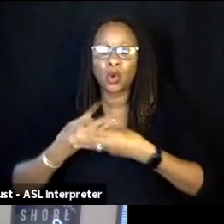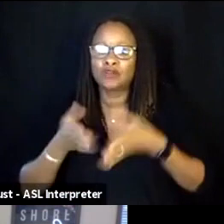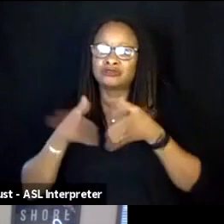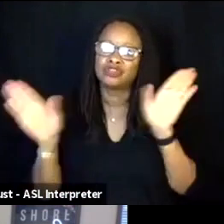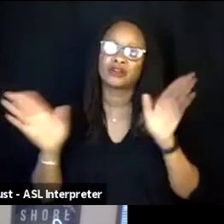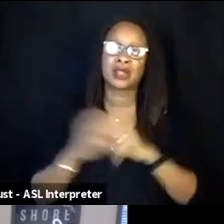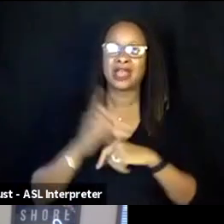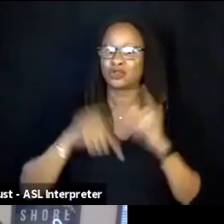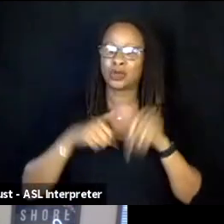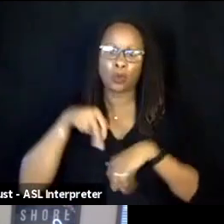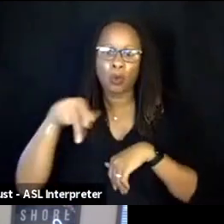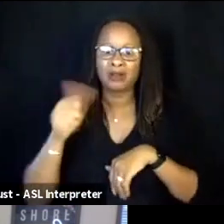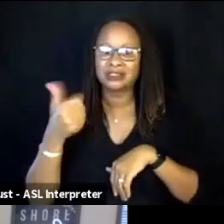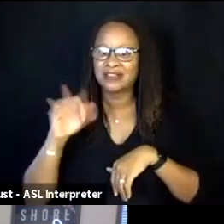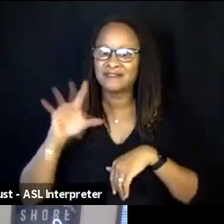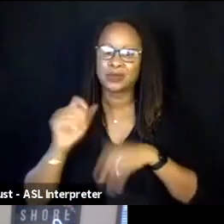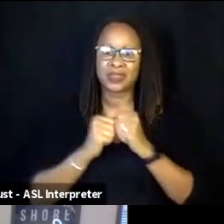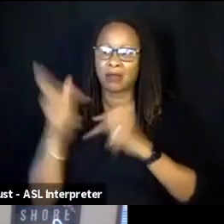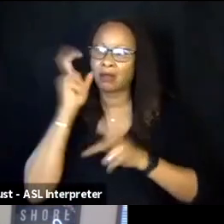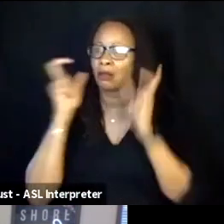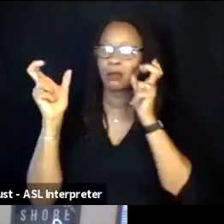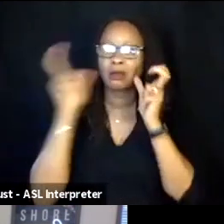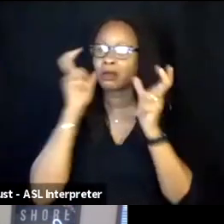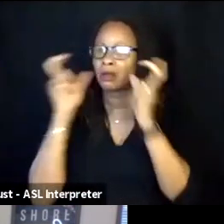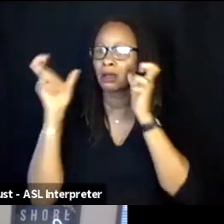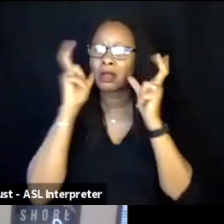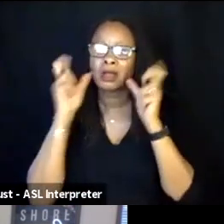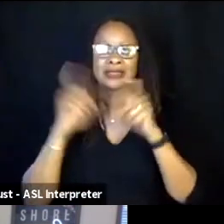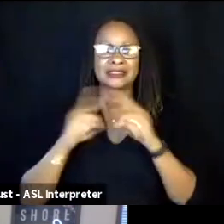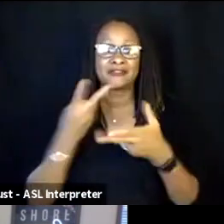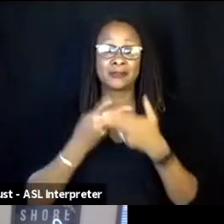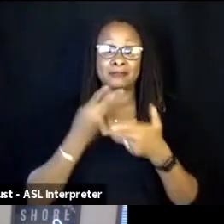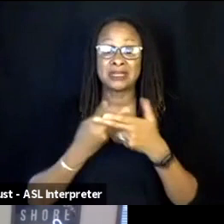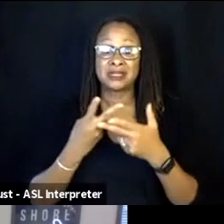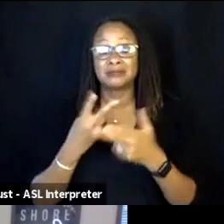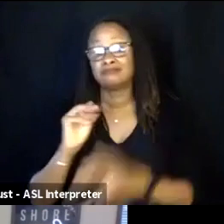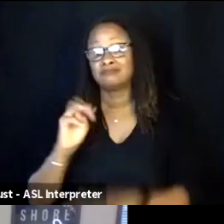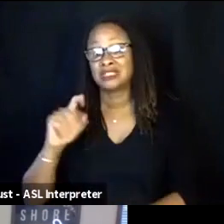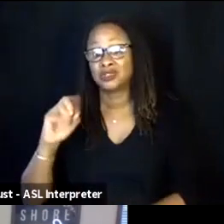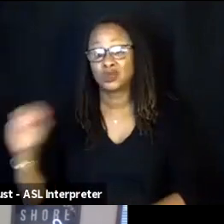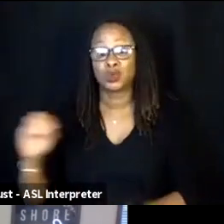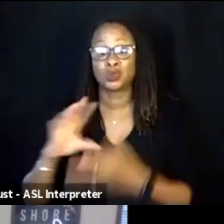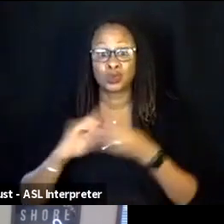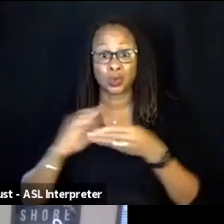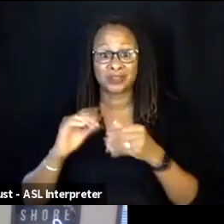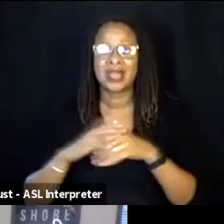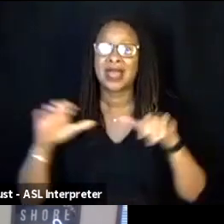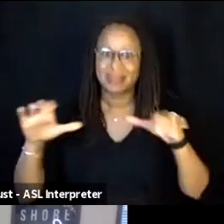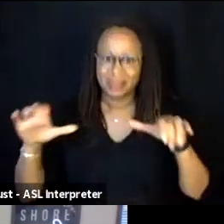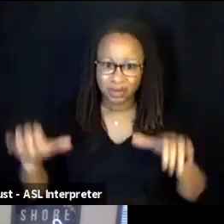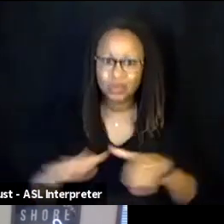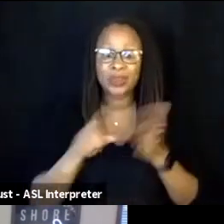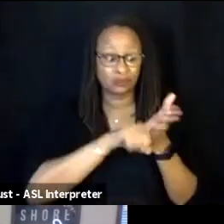know, walk 10 feet without hearing all of these Me Too stories. And then, of course, doing the actual research and